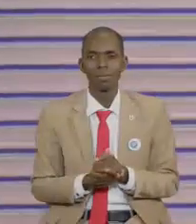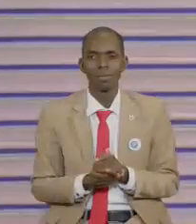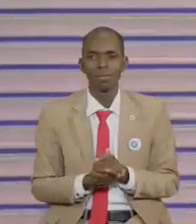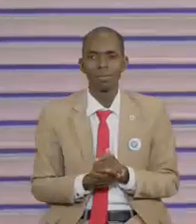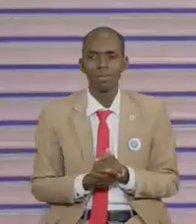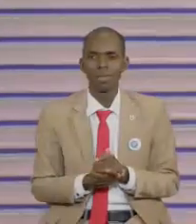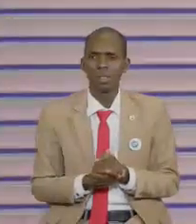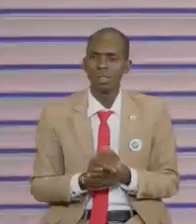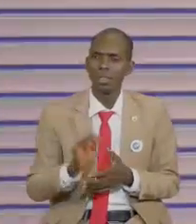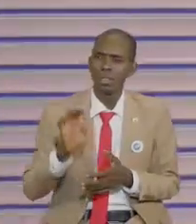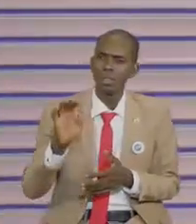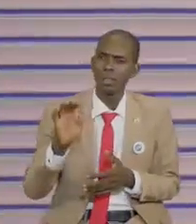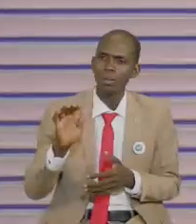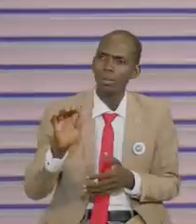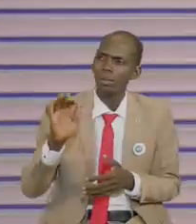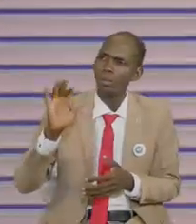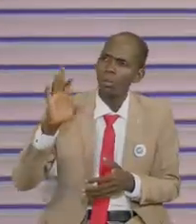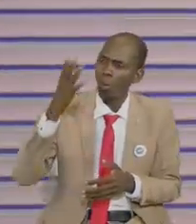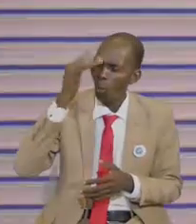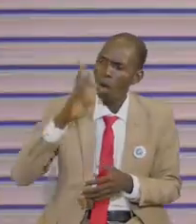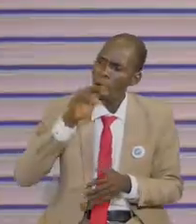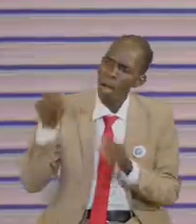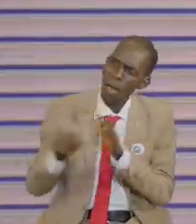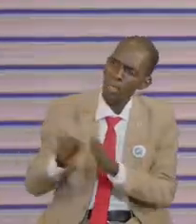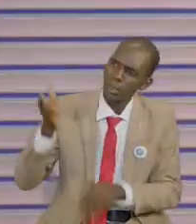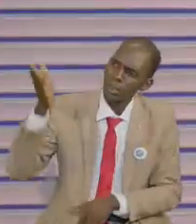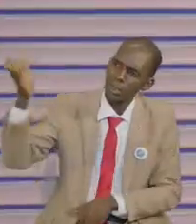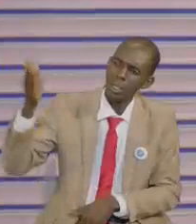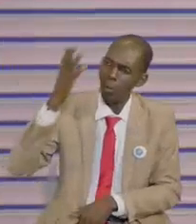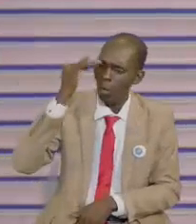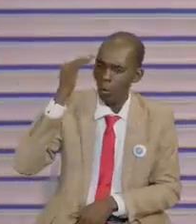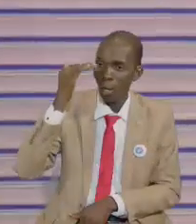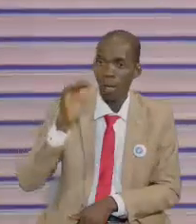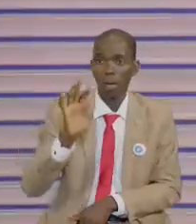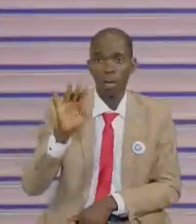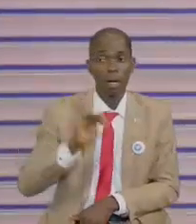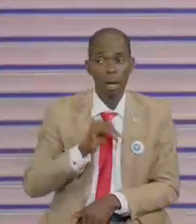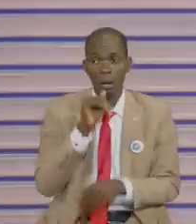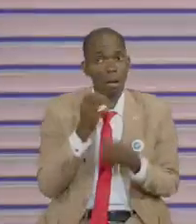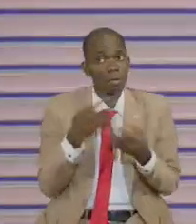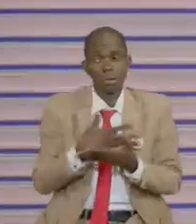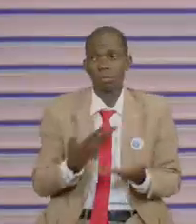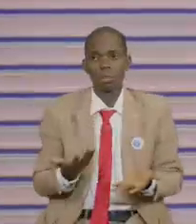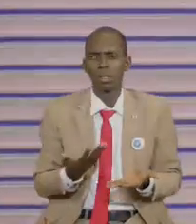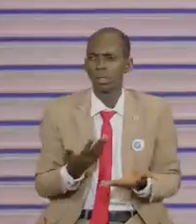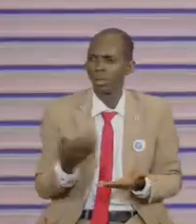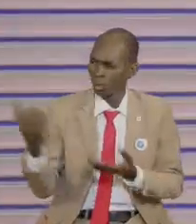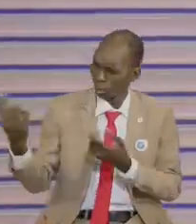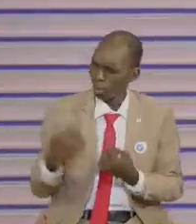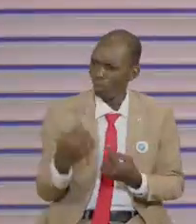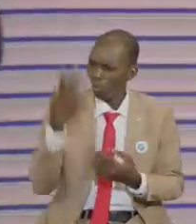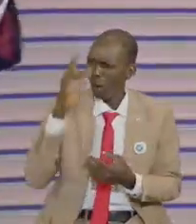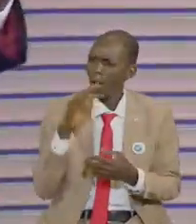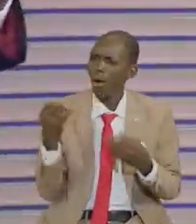And I say, my friend, why are you there? He said, I'm afraid. I said, why are you afraid?